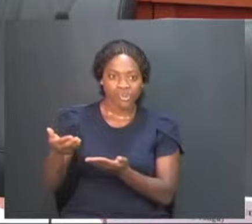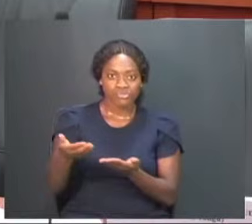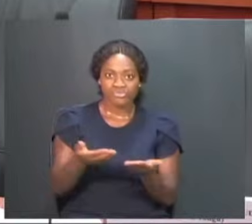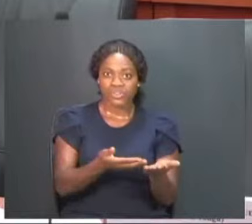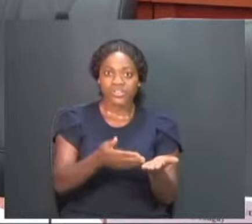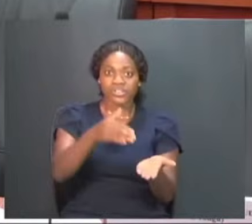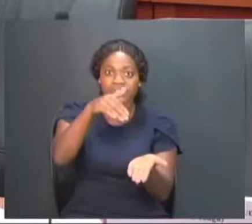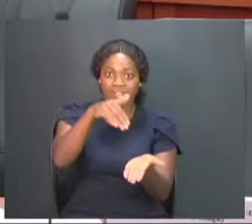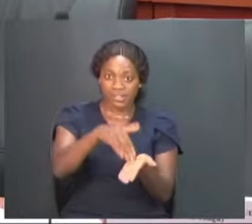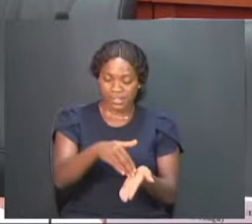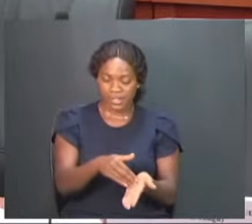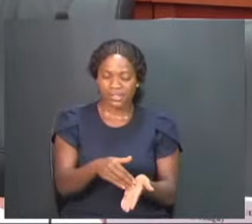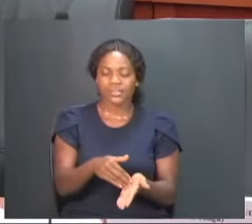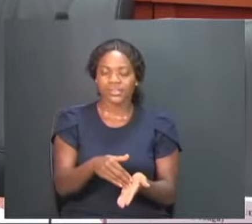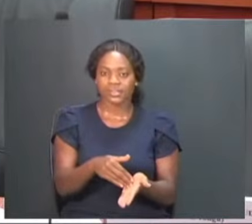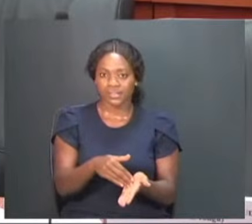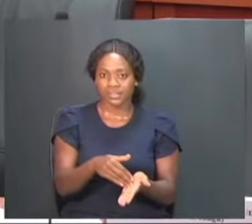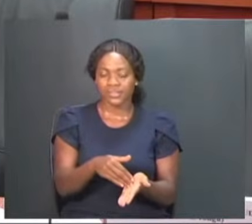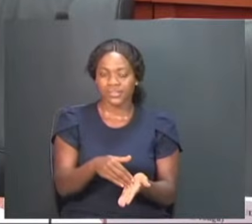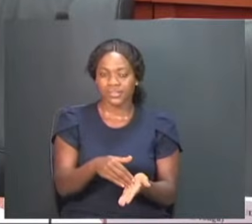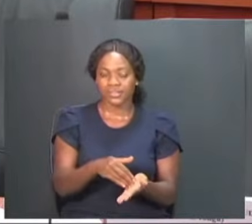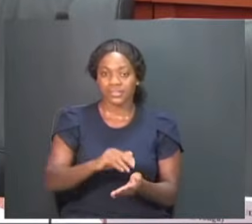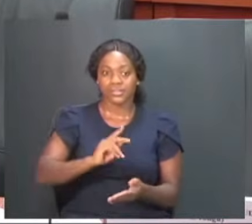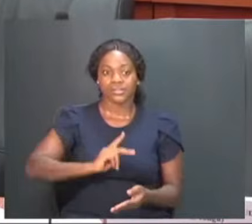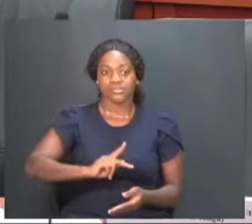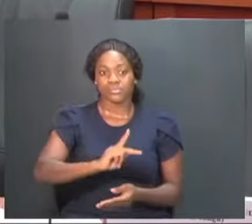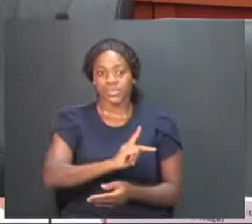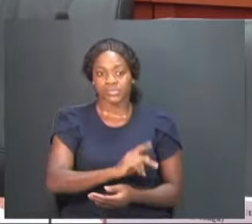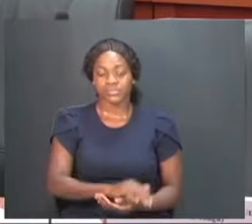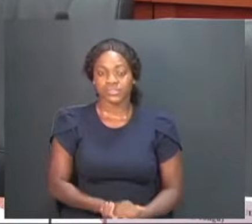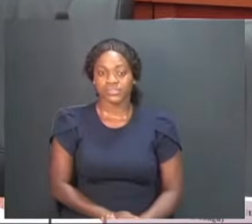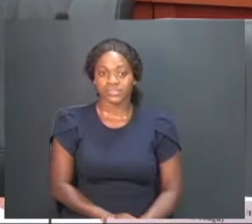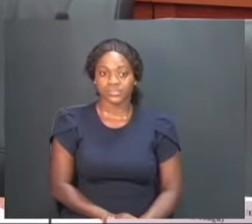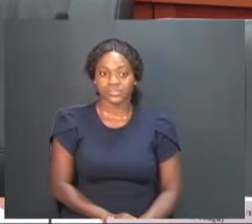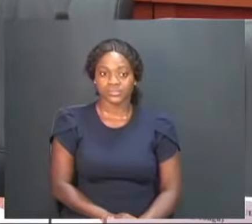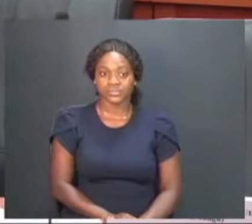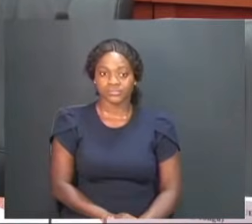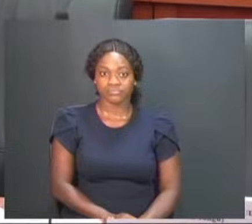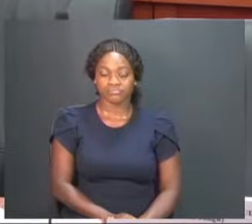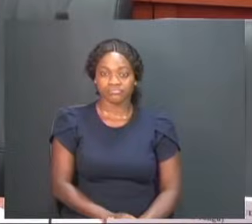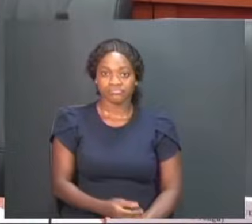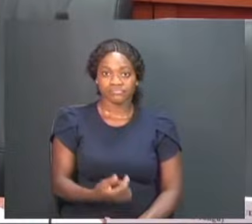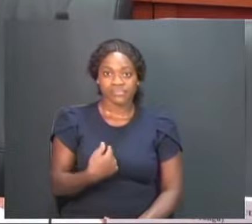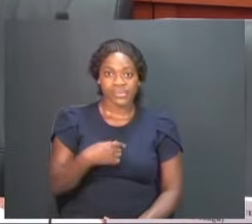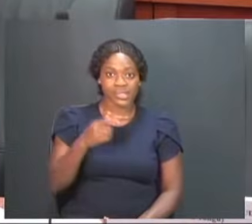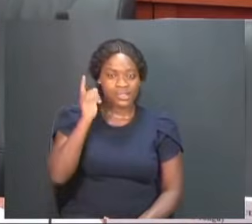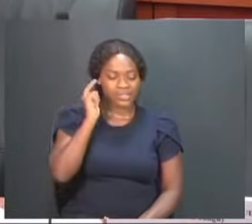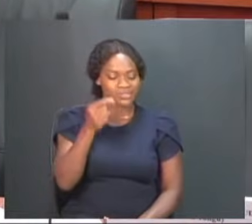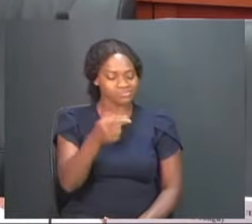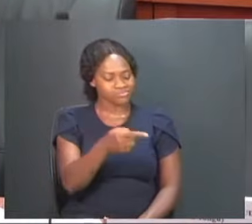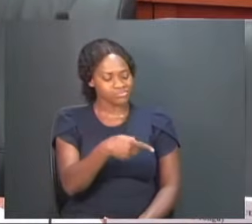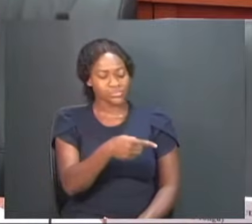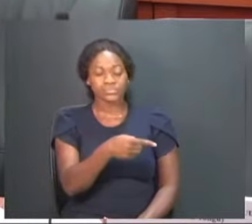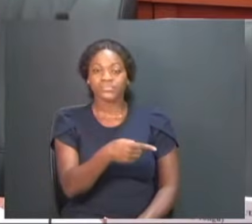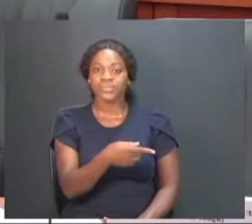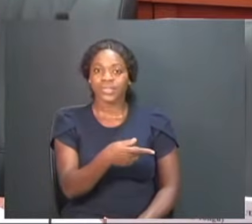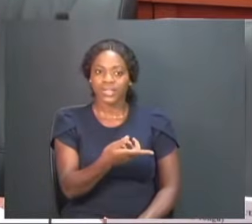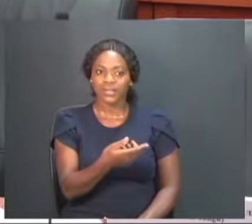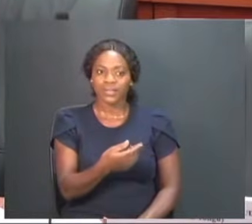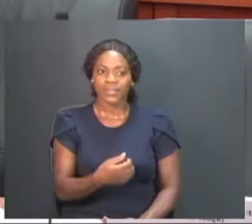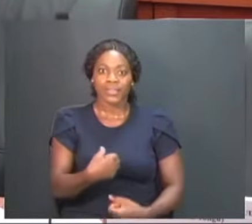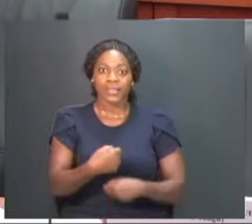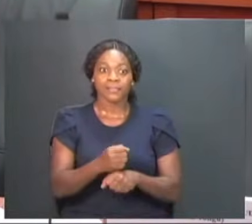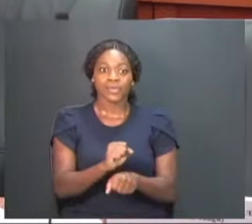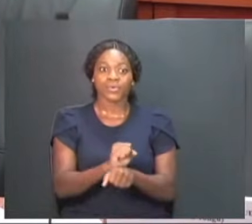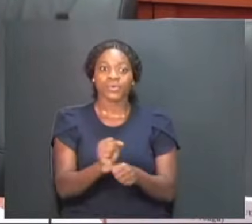this very important House. Mr. Speaker, listening to my colleagues from the other side, They have made my work very